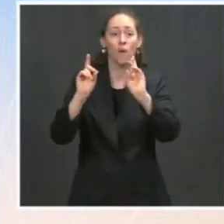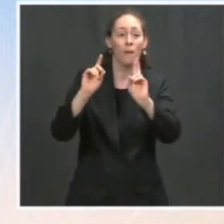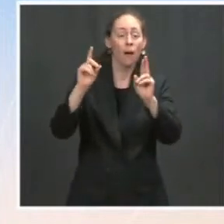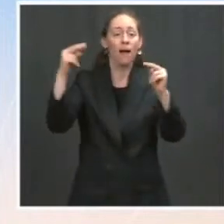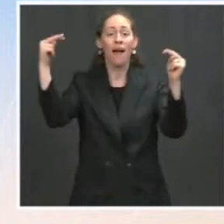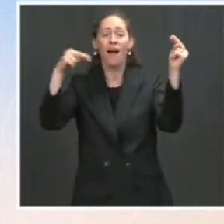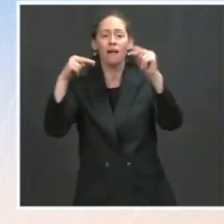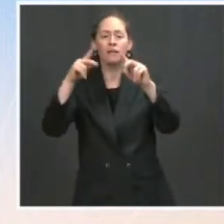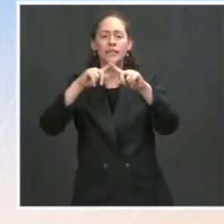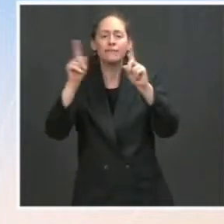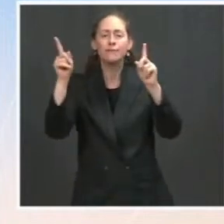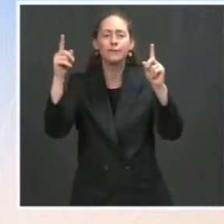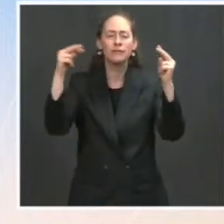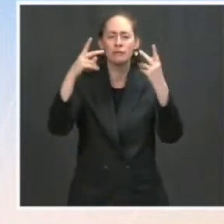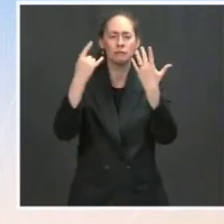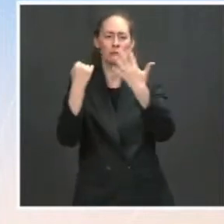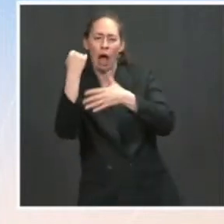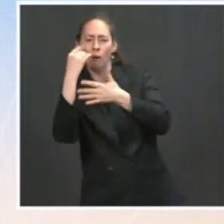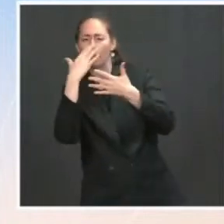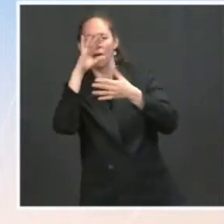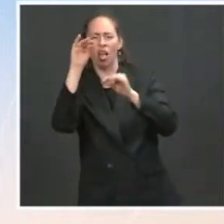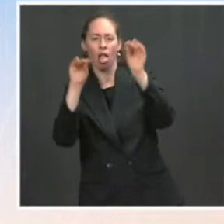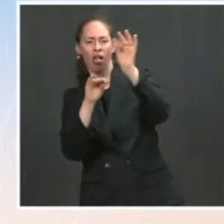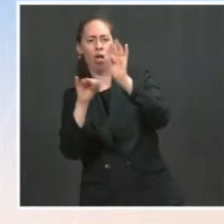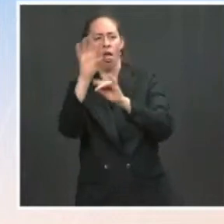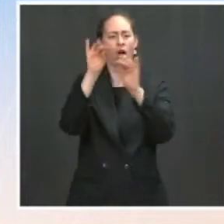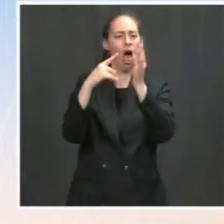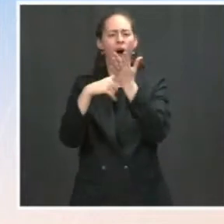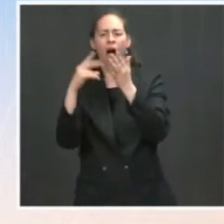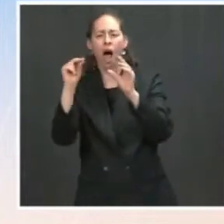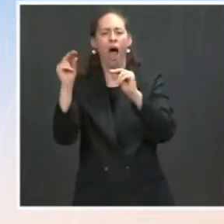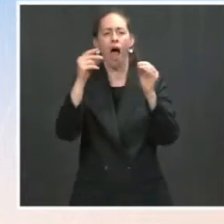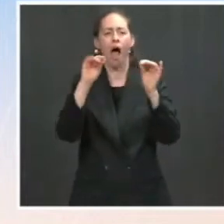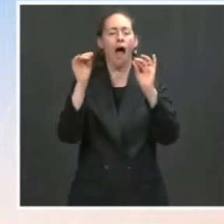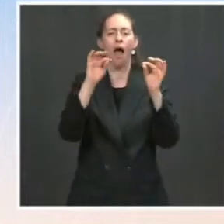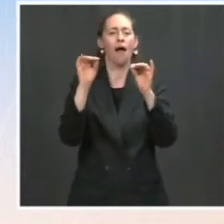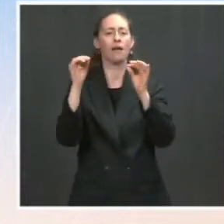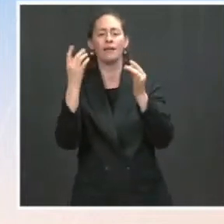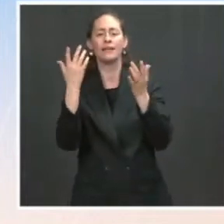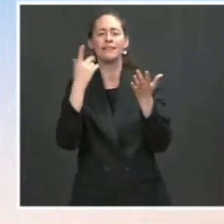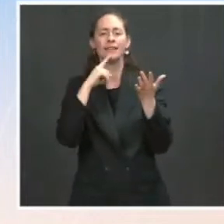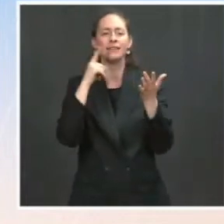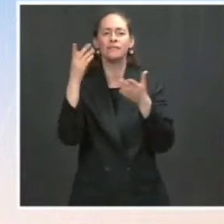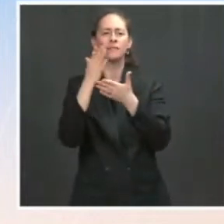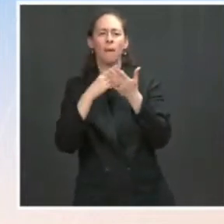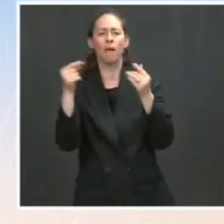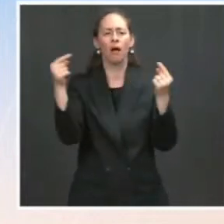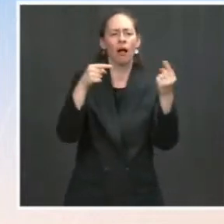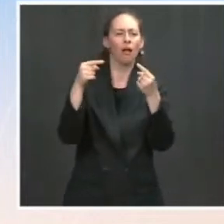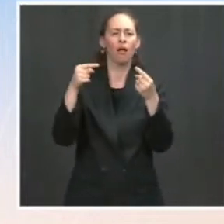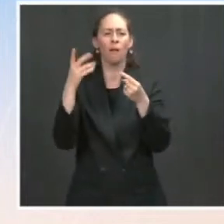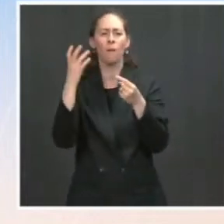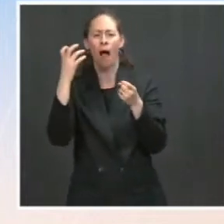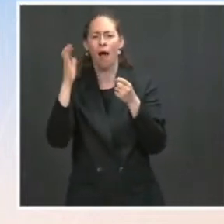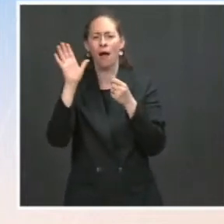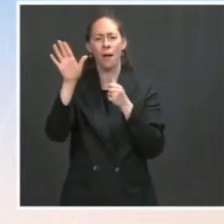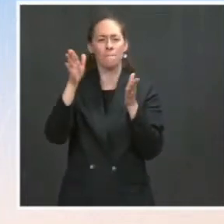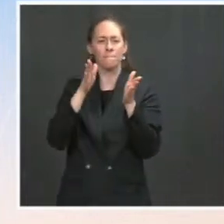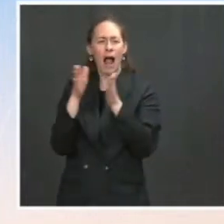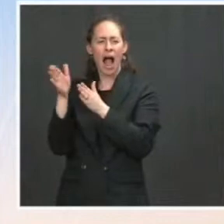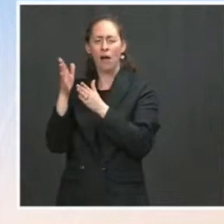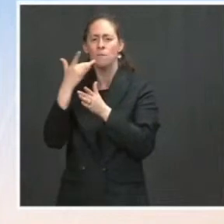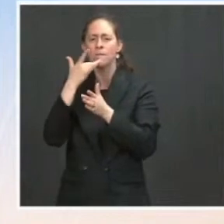what they should be. Some may even want different components of the package to be bigger. Some may want it to be smaller. So all of that is being assessed as we